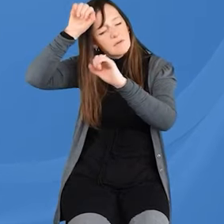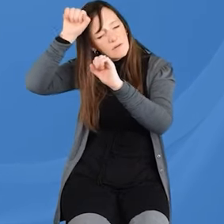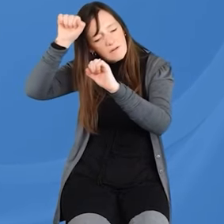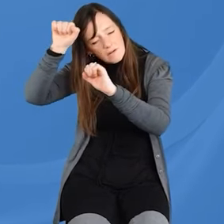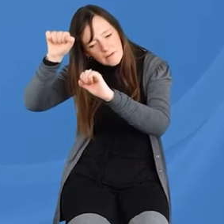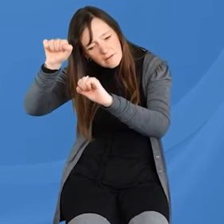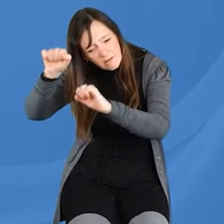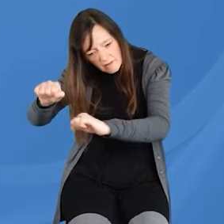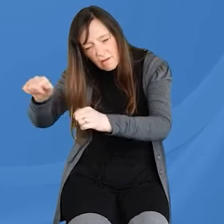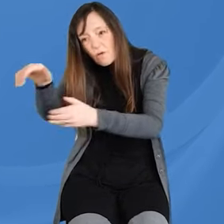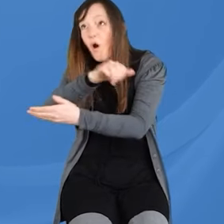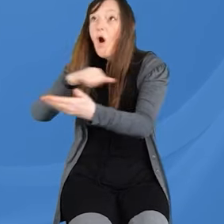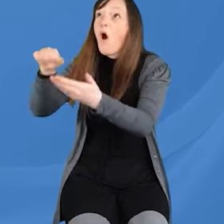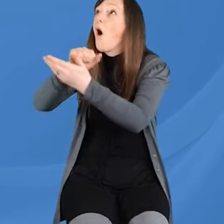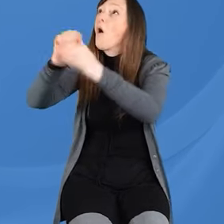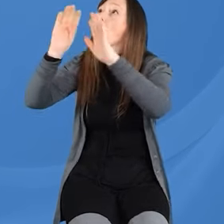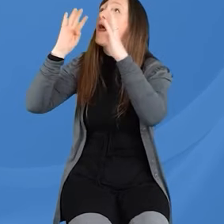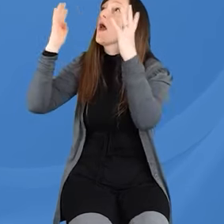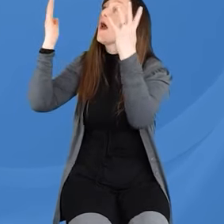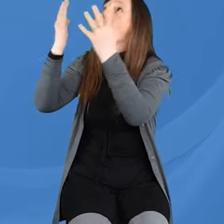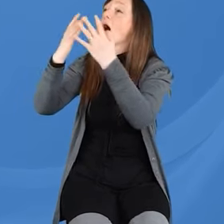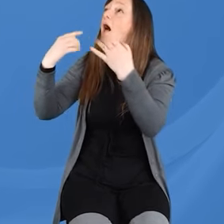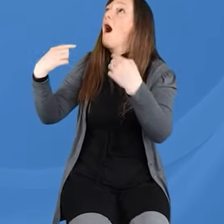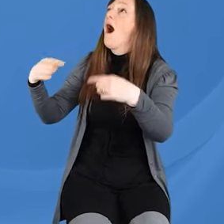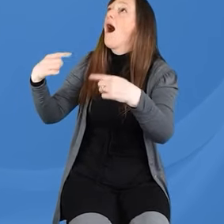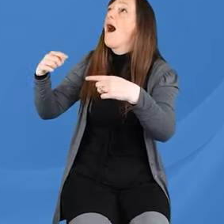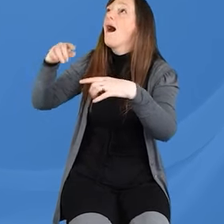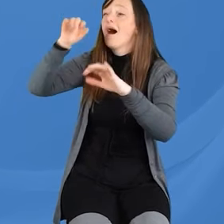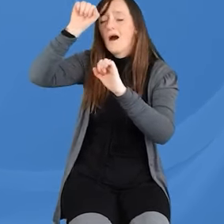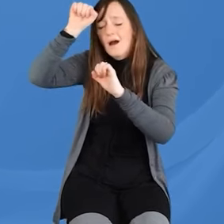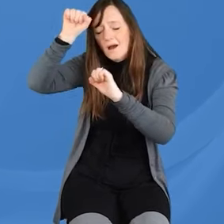down toward your holy temple in the fear of you.